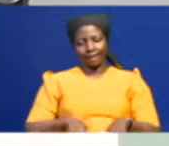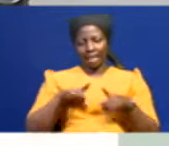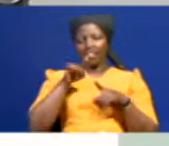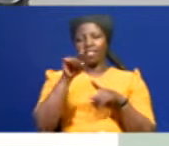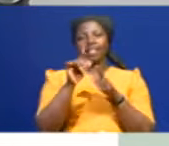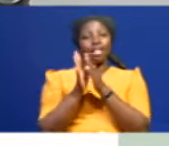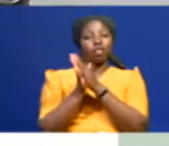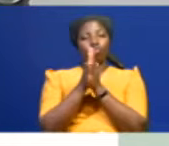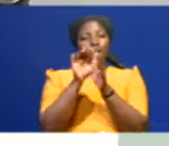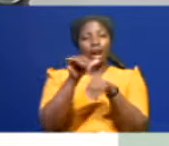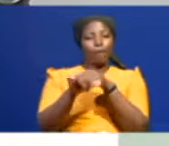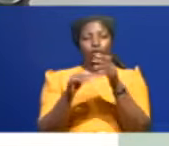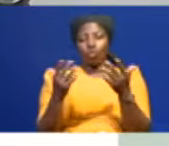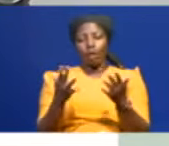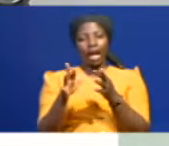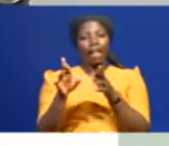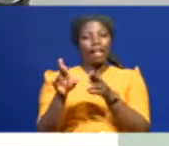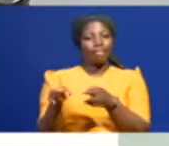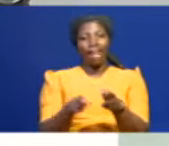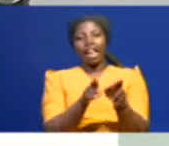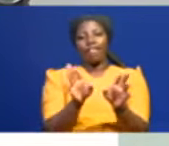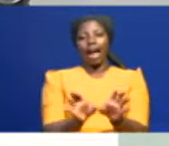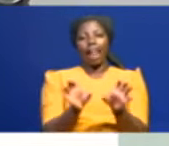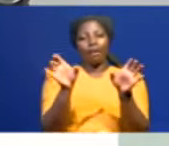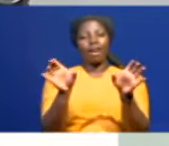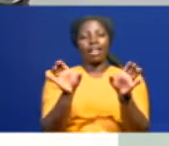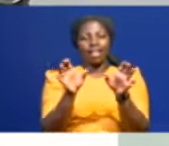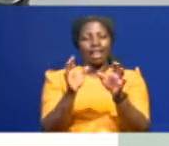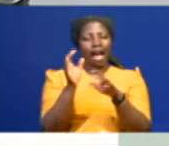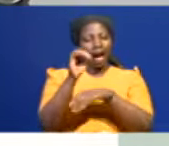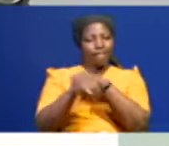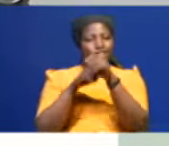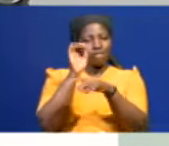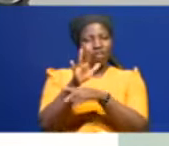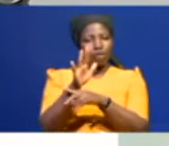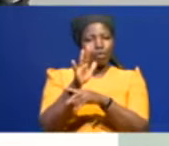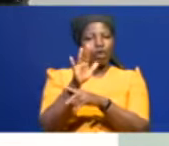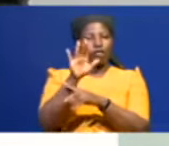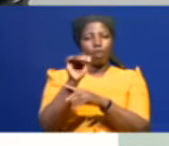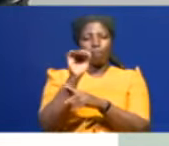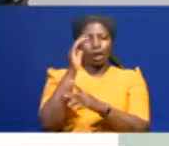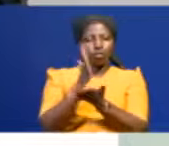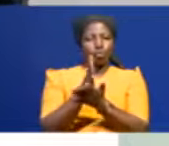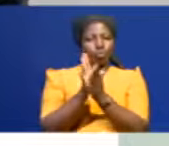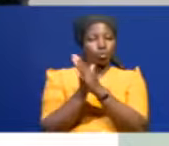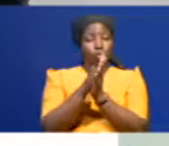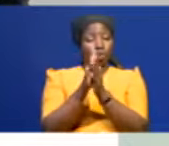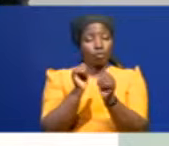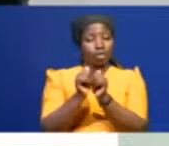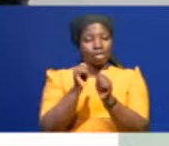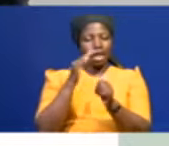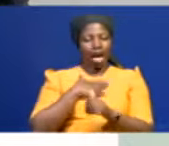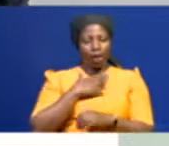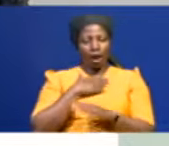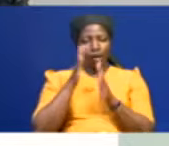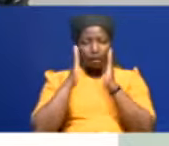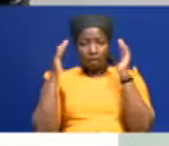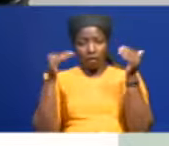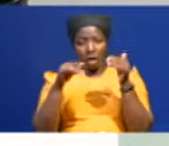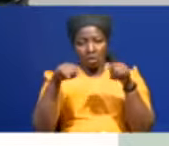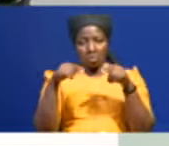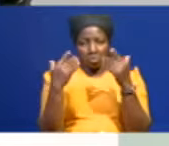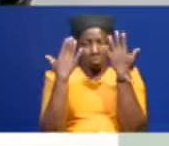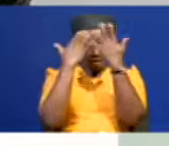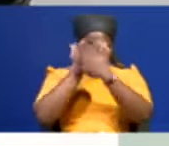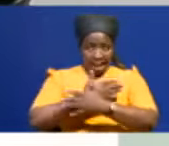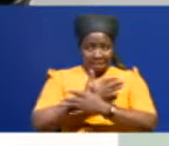River Divides, a film inspired by a true story, and which is our focus tonight on our weekly segment, Cinemas